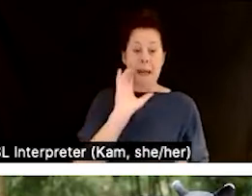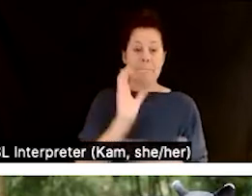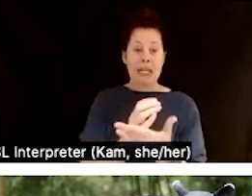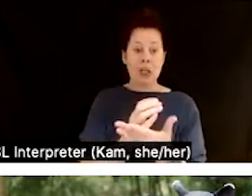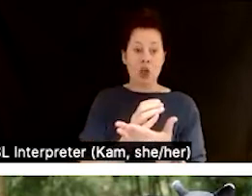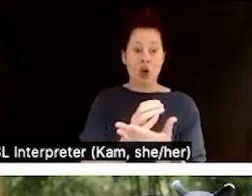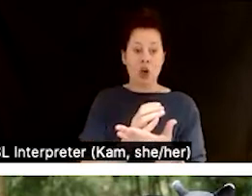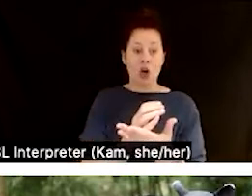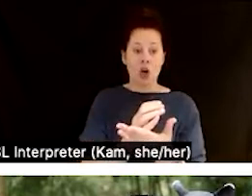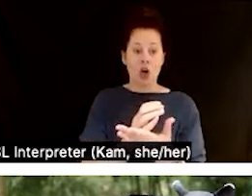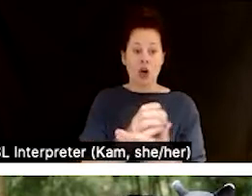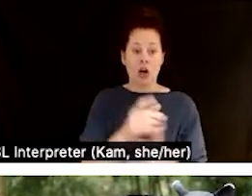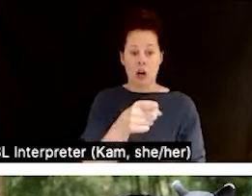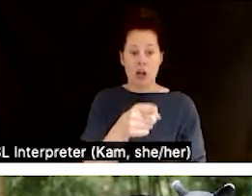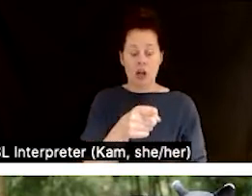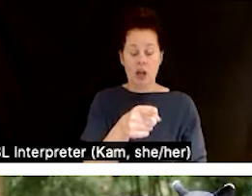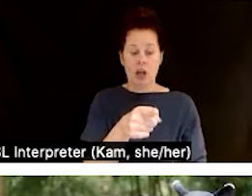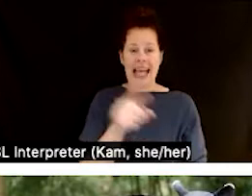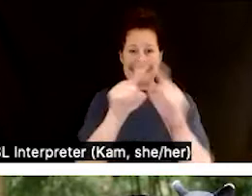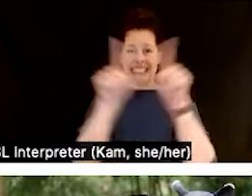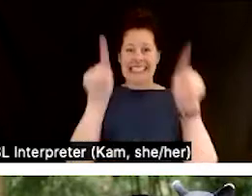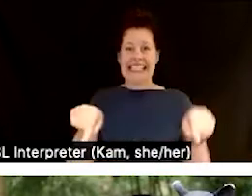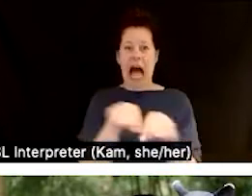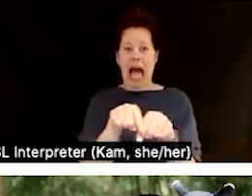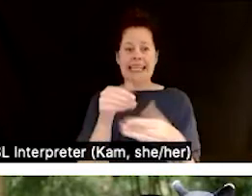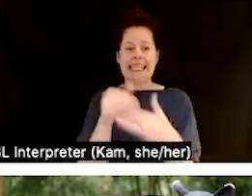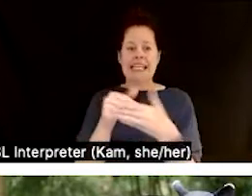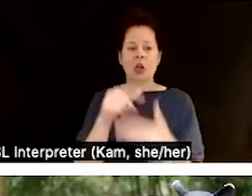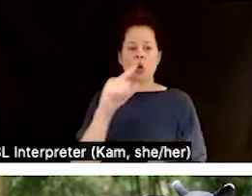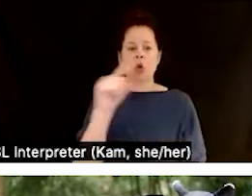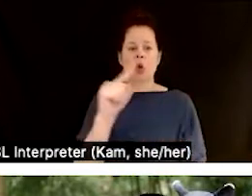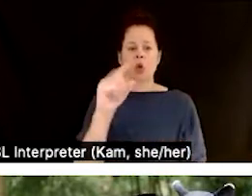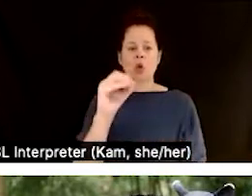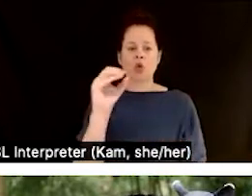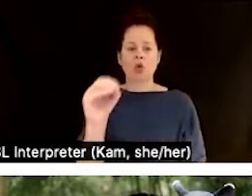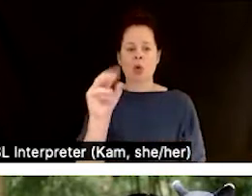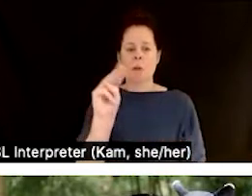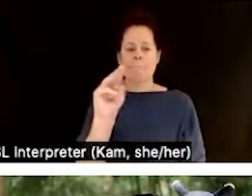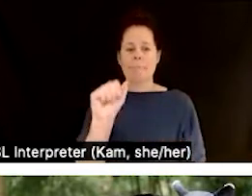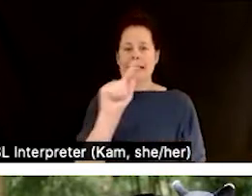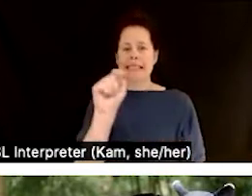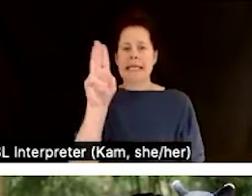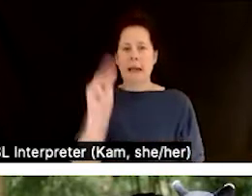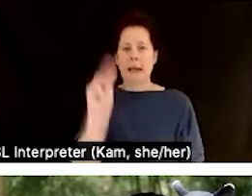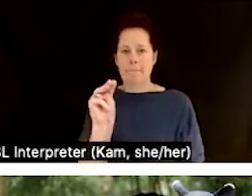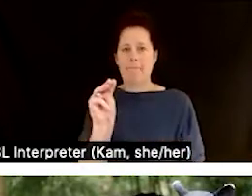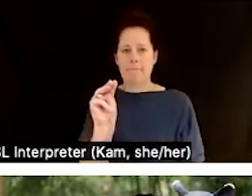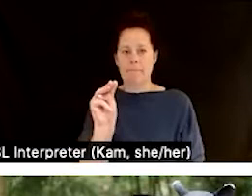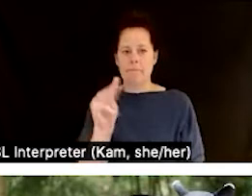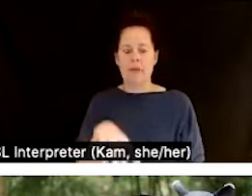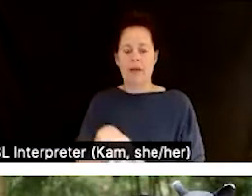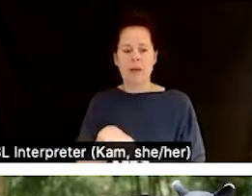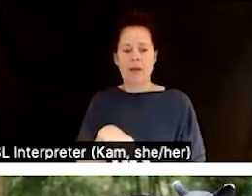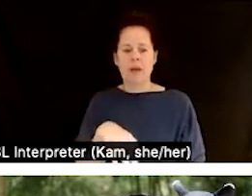on grounds. It's to the entrance of our Zoomasium space. Not only does it have a detailed amount